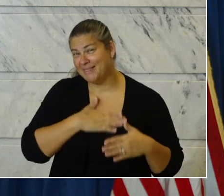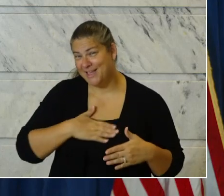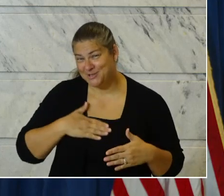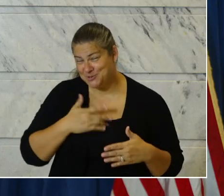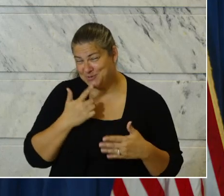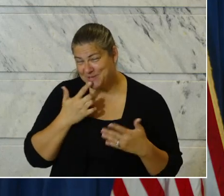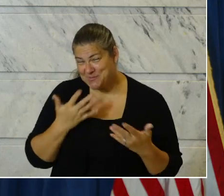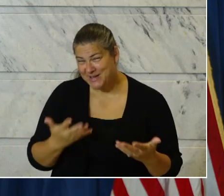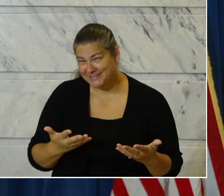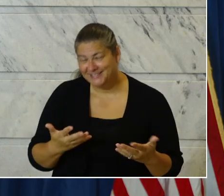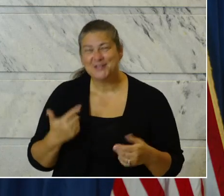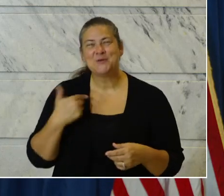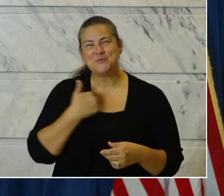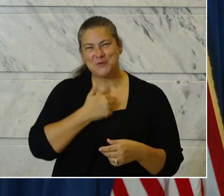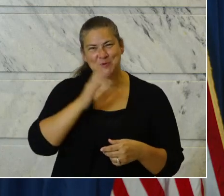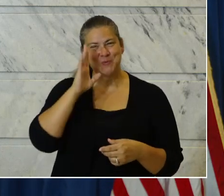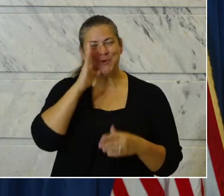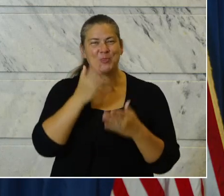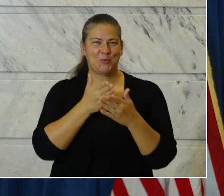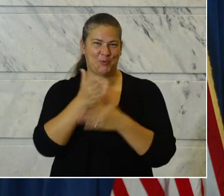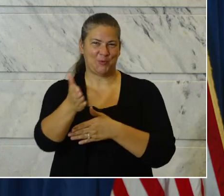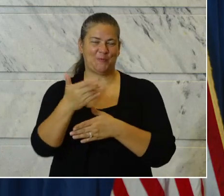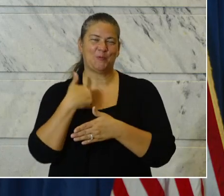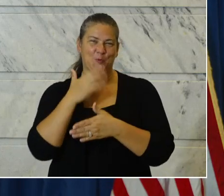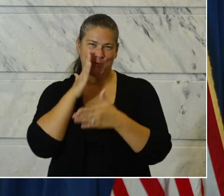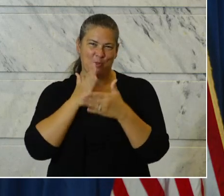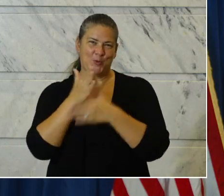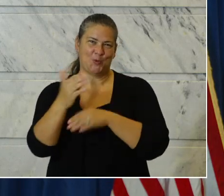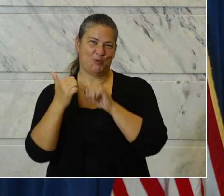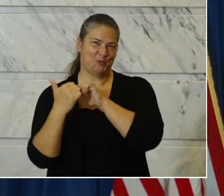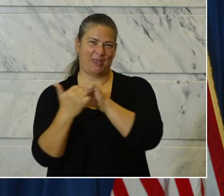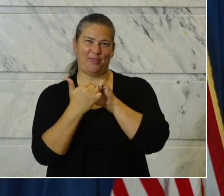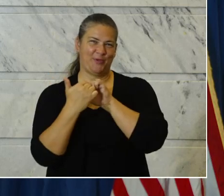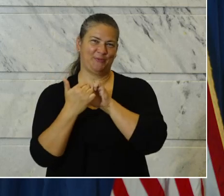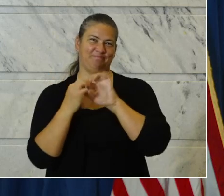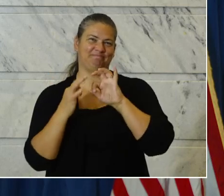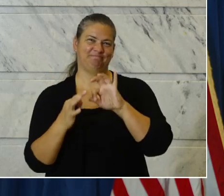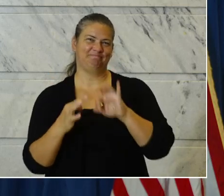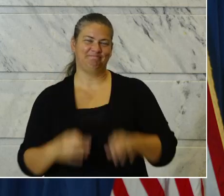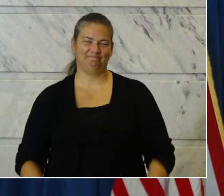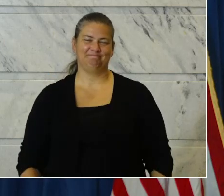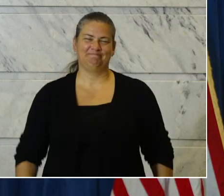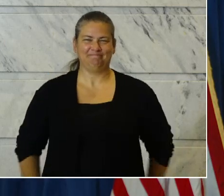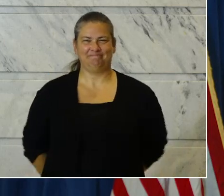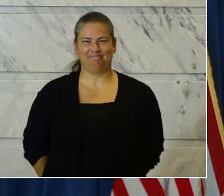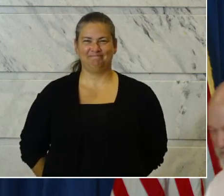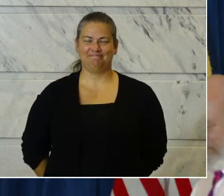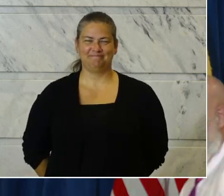say we will get through this, and we will get through this together. Thank you.